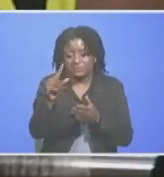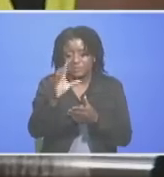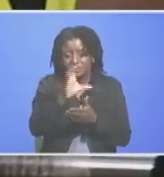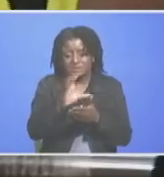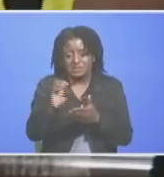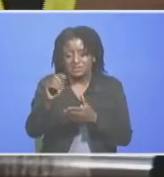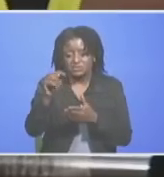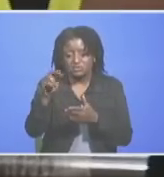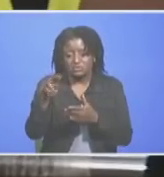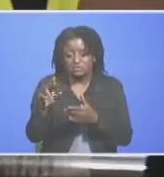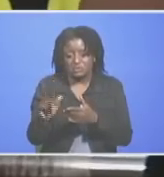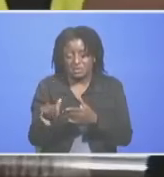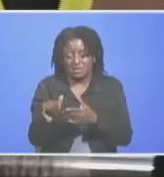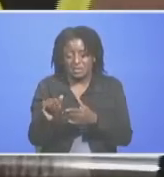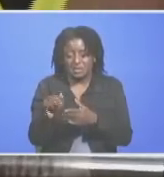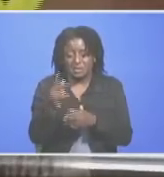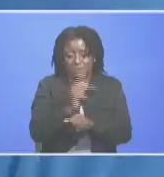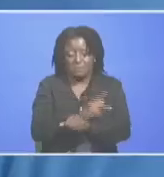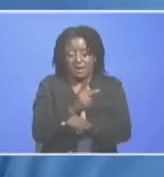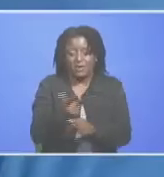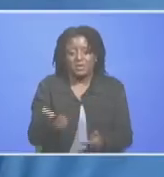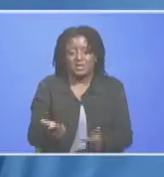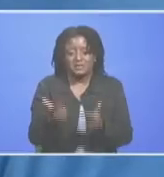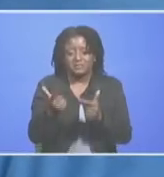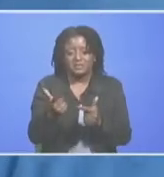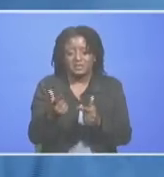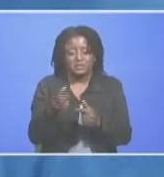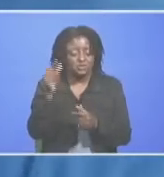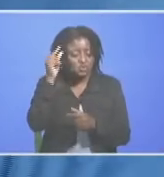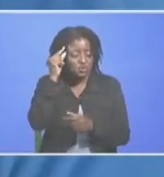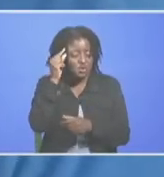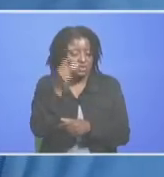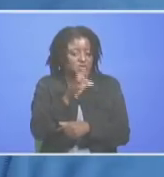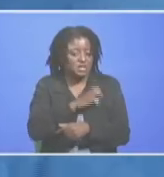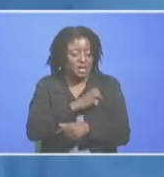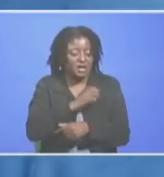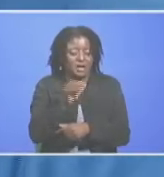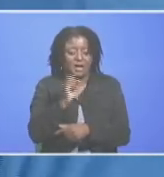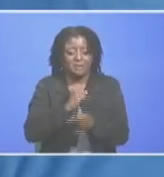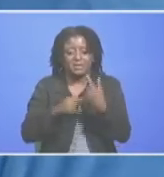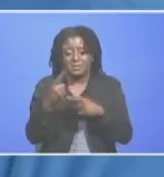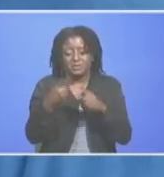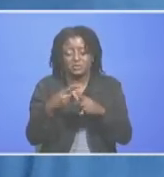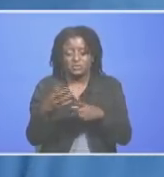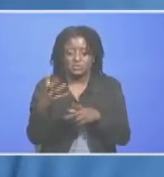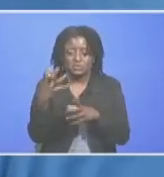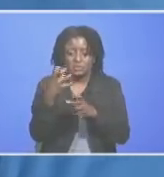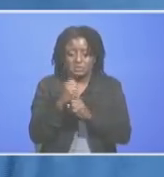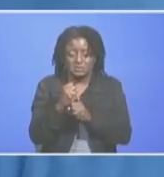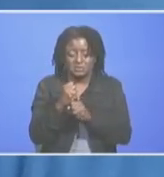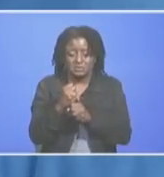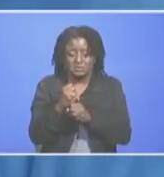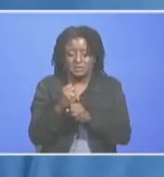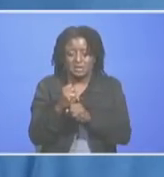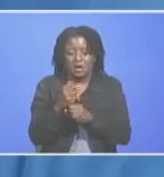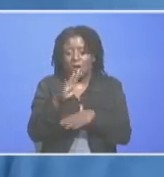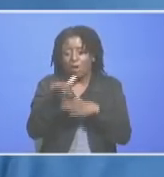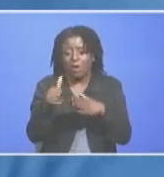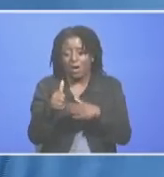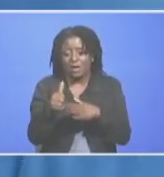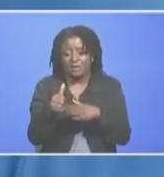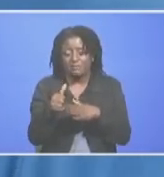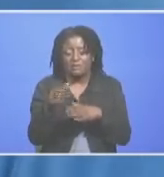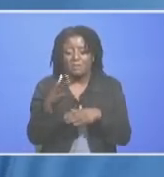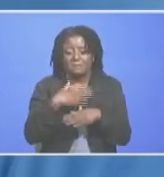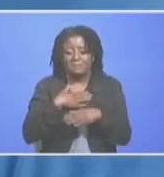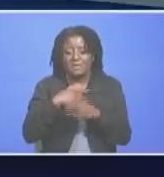coming from the barbarian himself, George Clark. I come in to devour all my opponents, respectfully, but I come in to